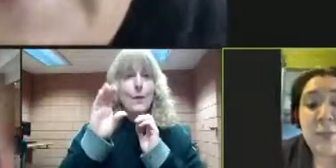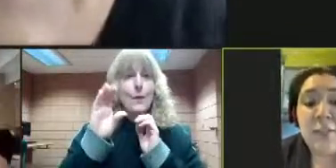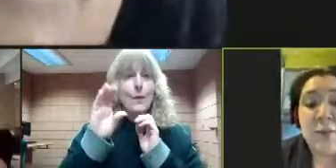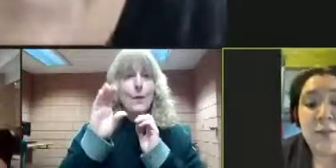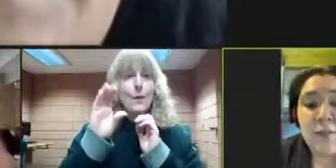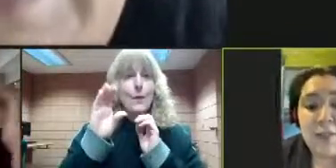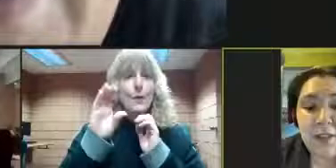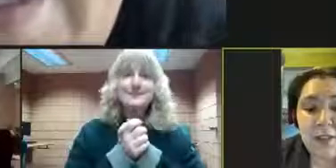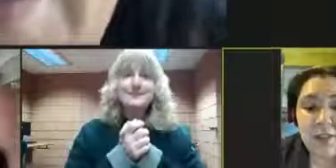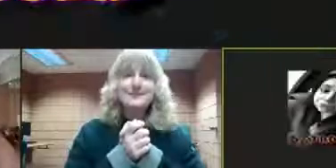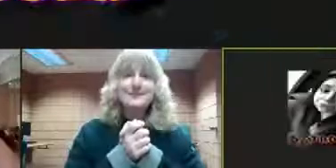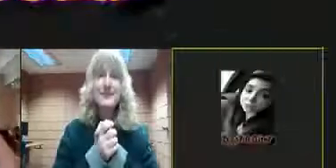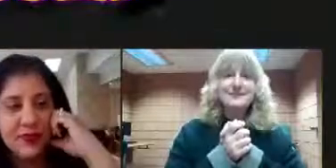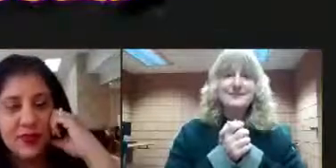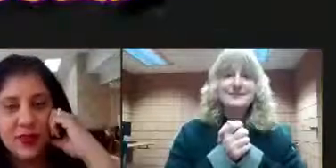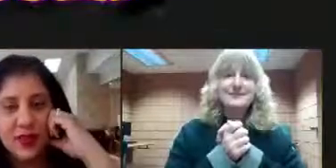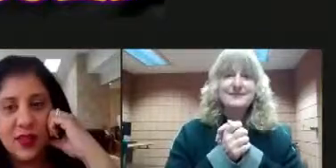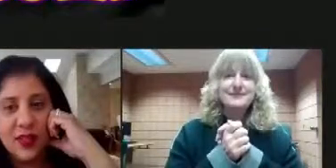interpretación.